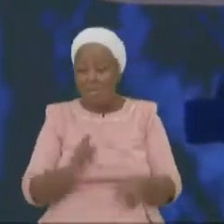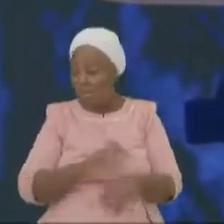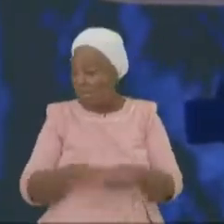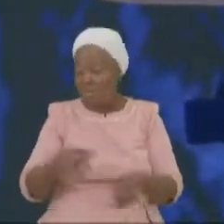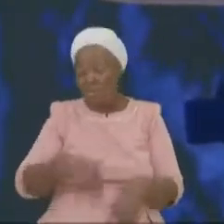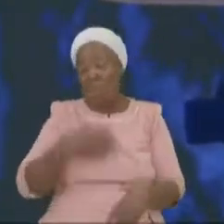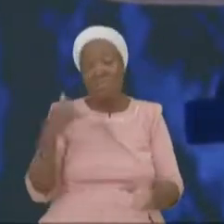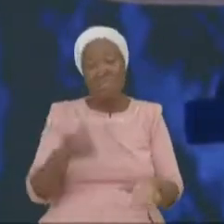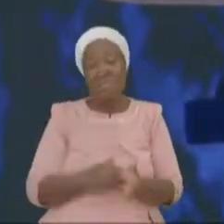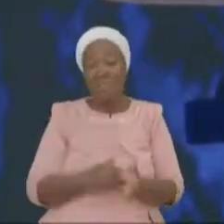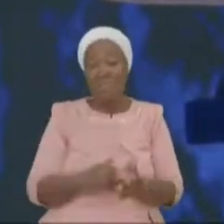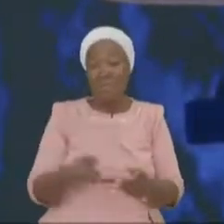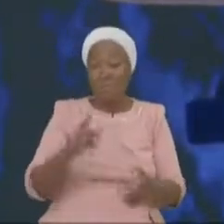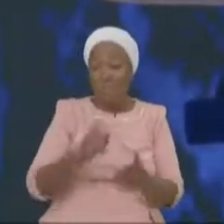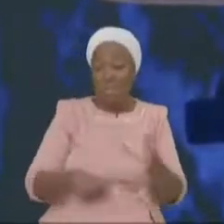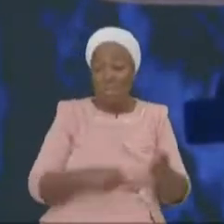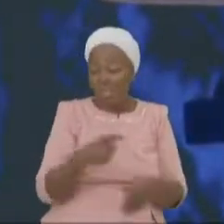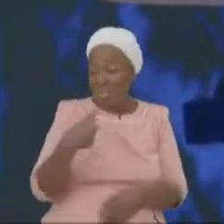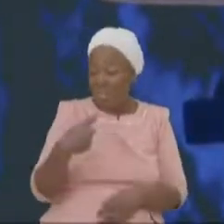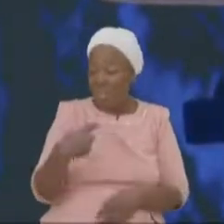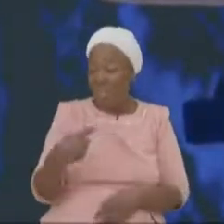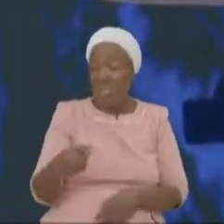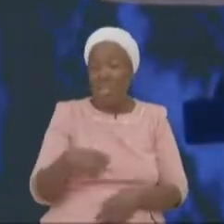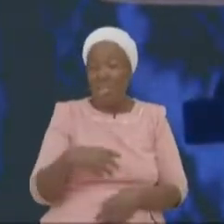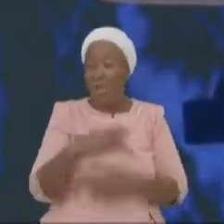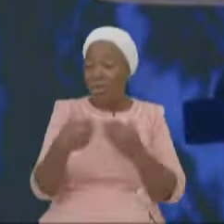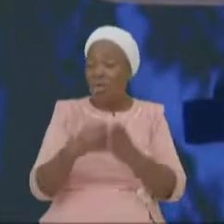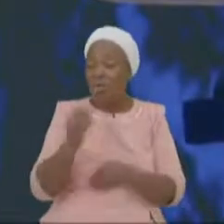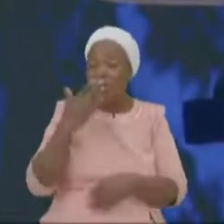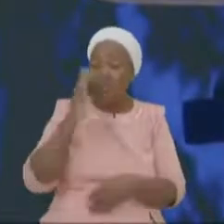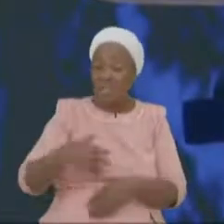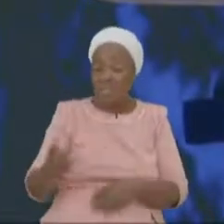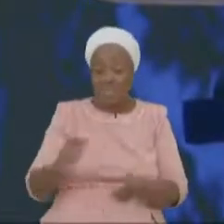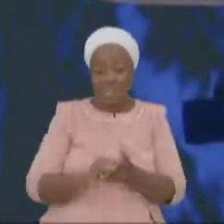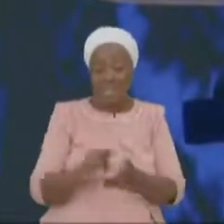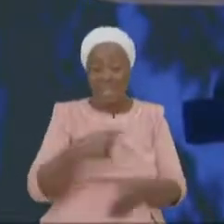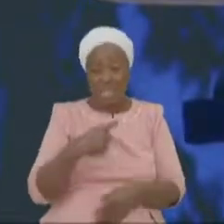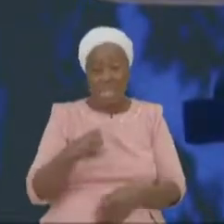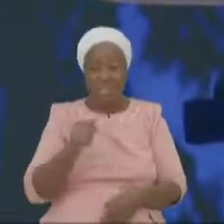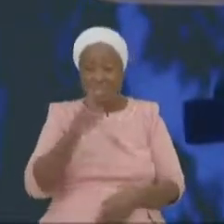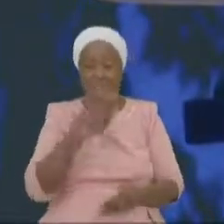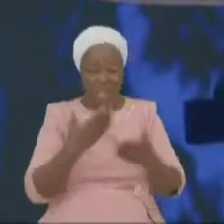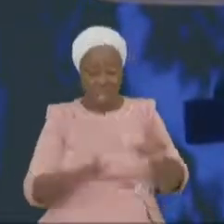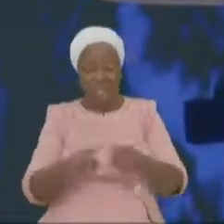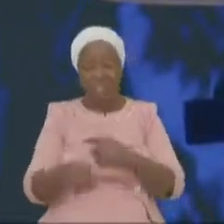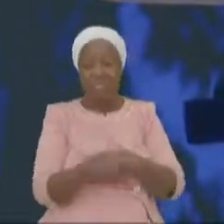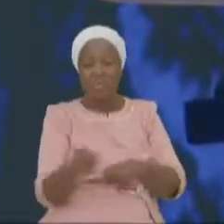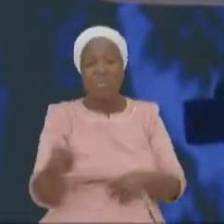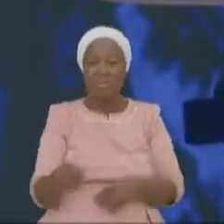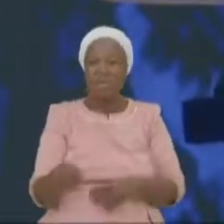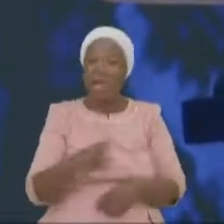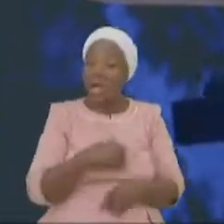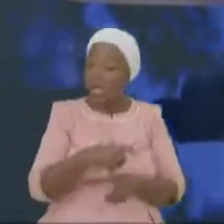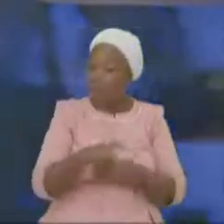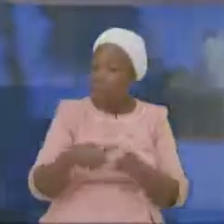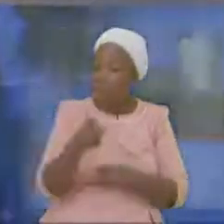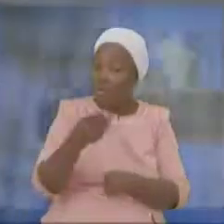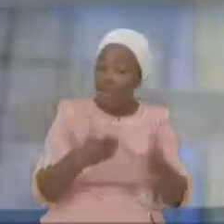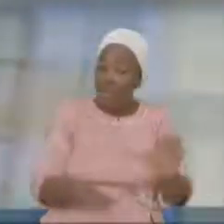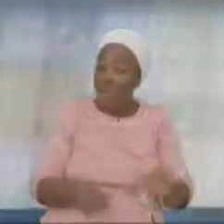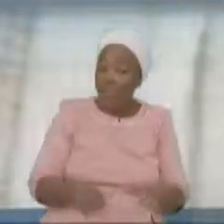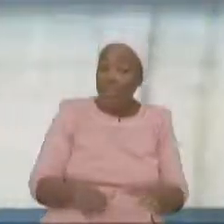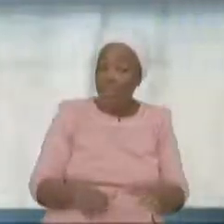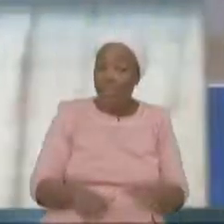say, their comments and their criticism, you are dead to them. And when you are